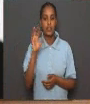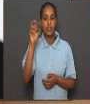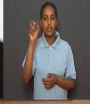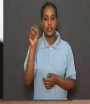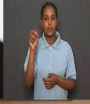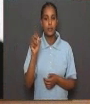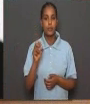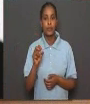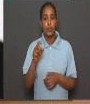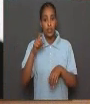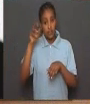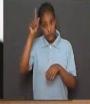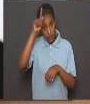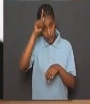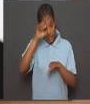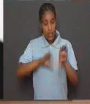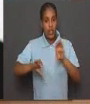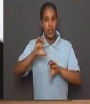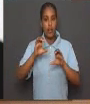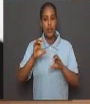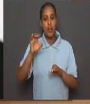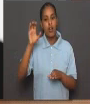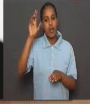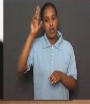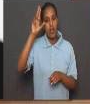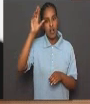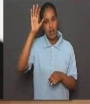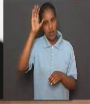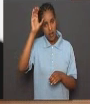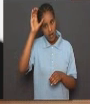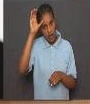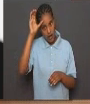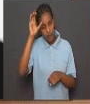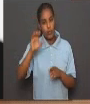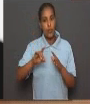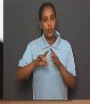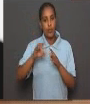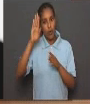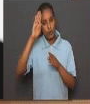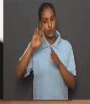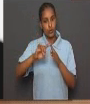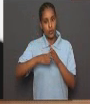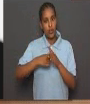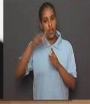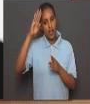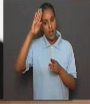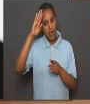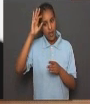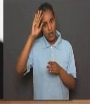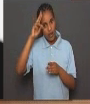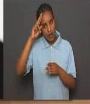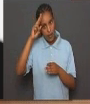1930s, German chemist Carl Bosch began using the Haber